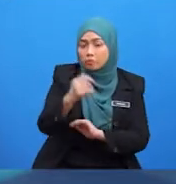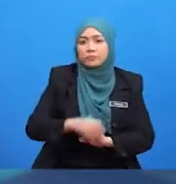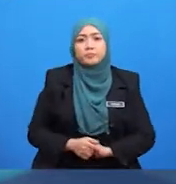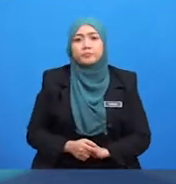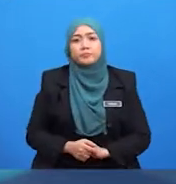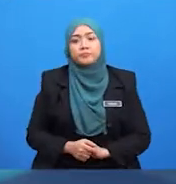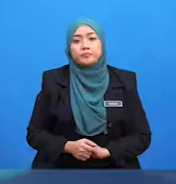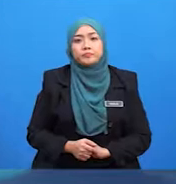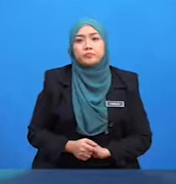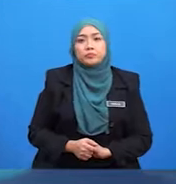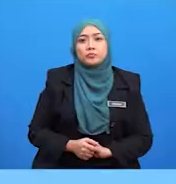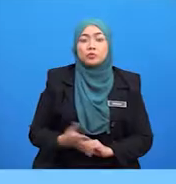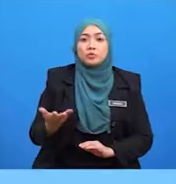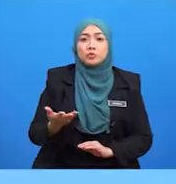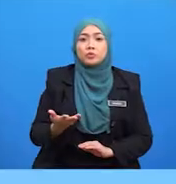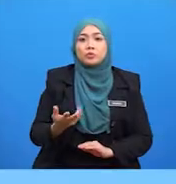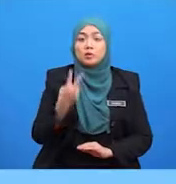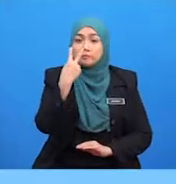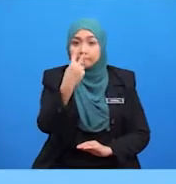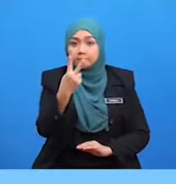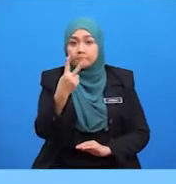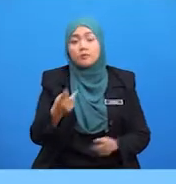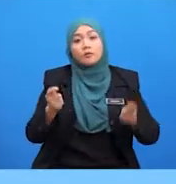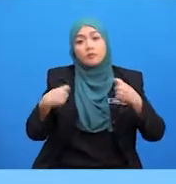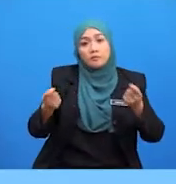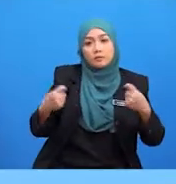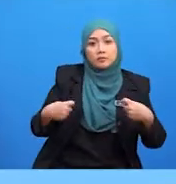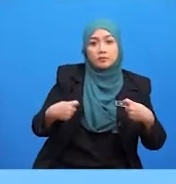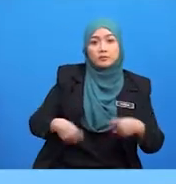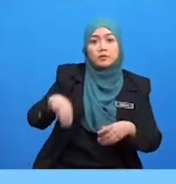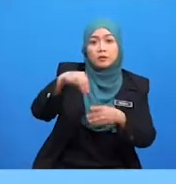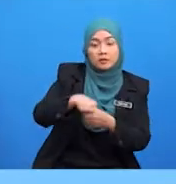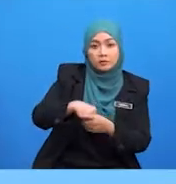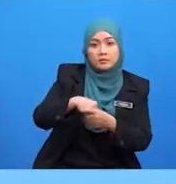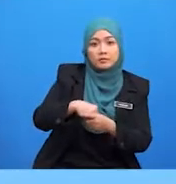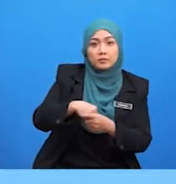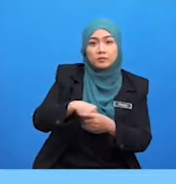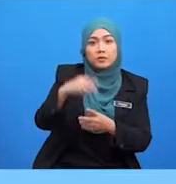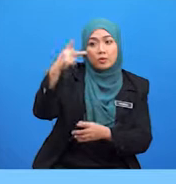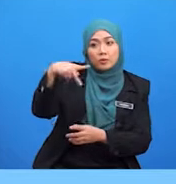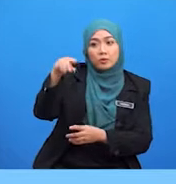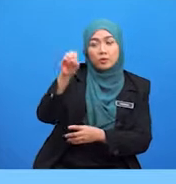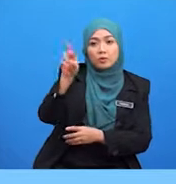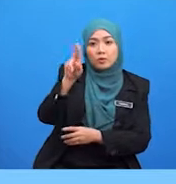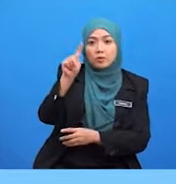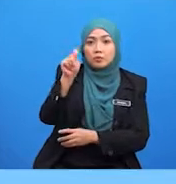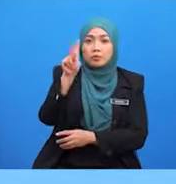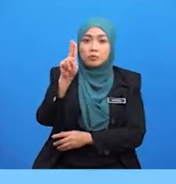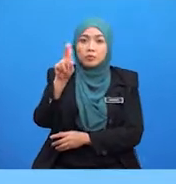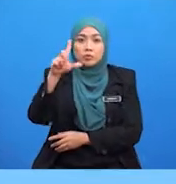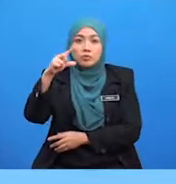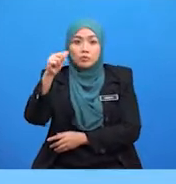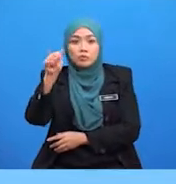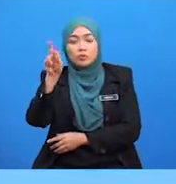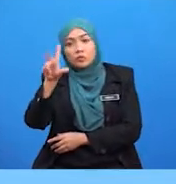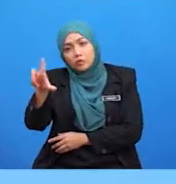The next school transportation is actually really famous in Portugal. Originating in the 19th century,